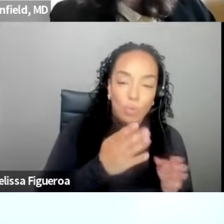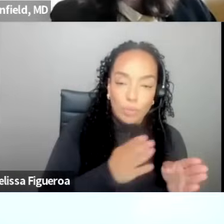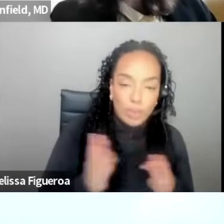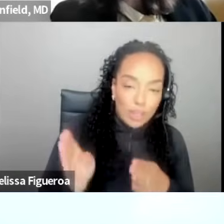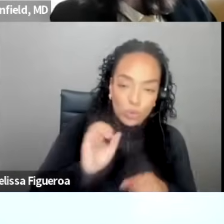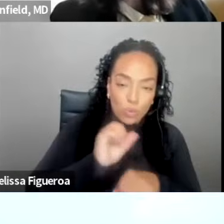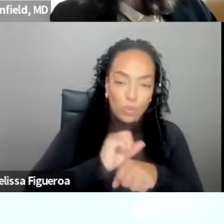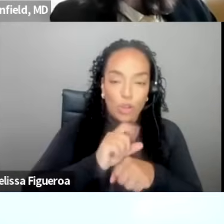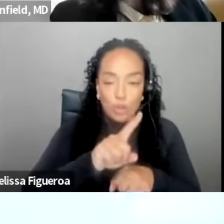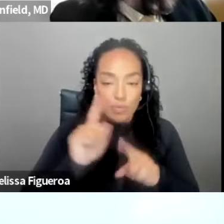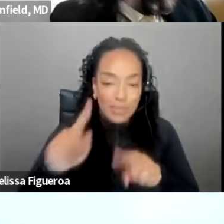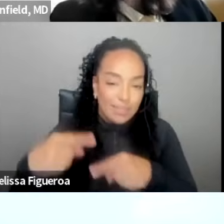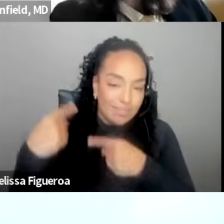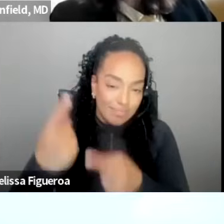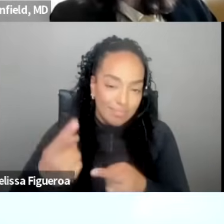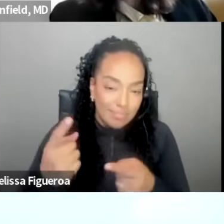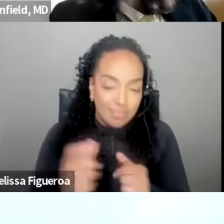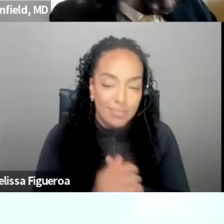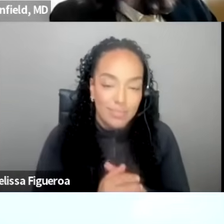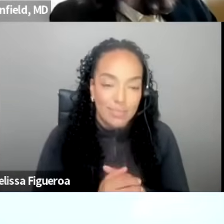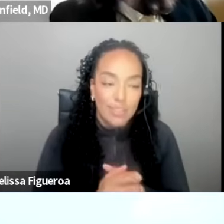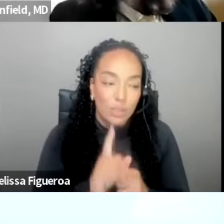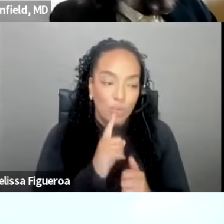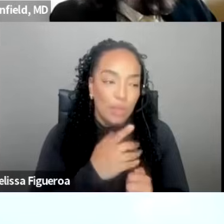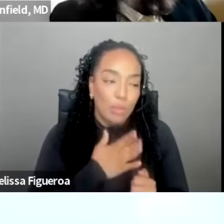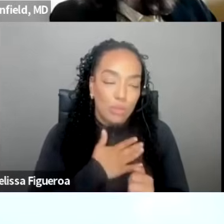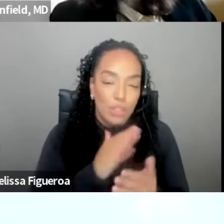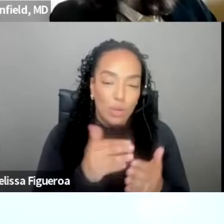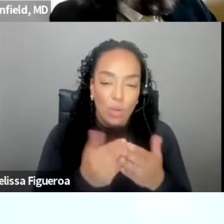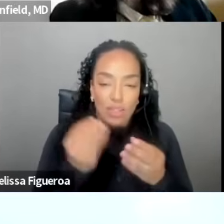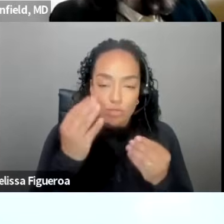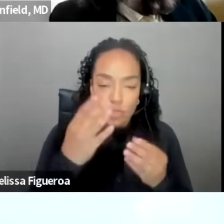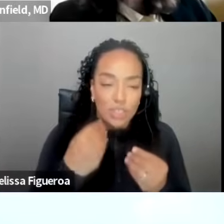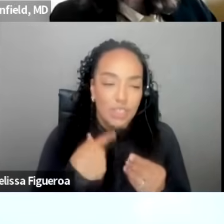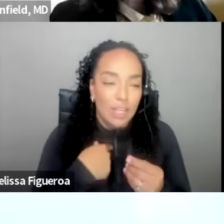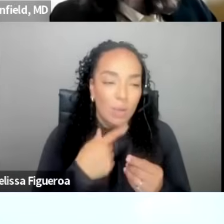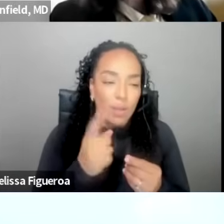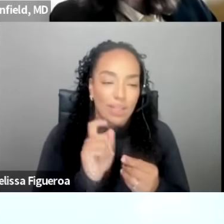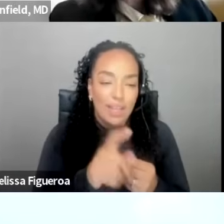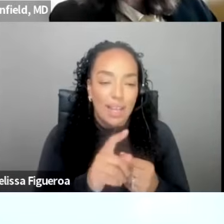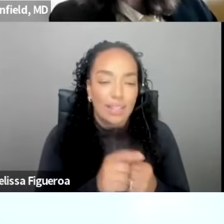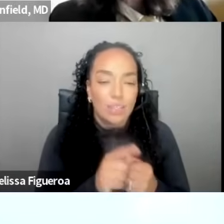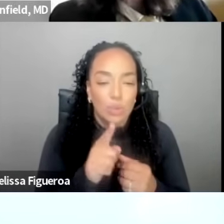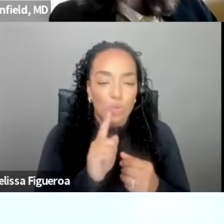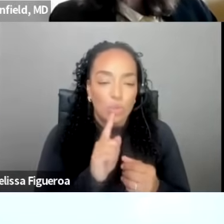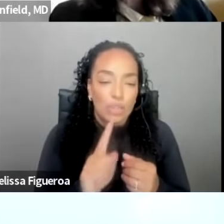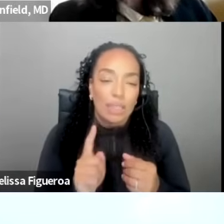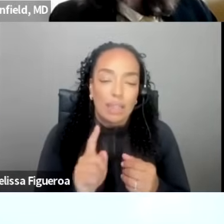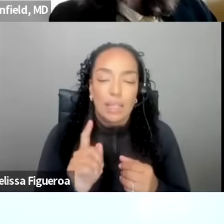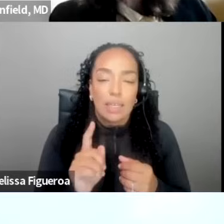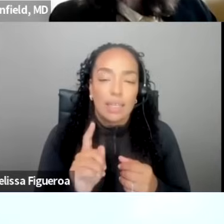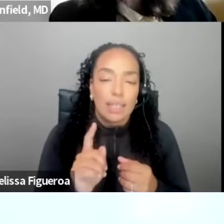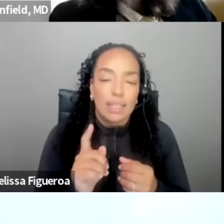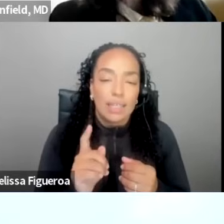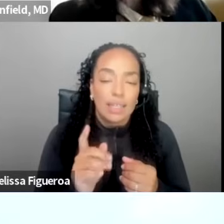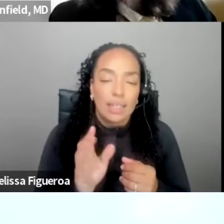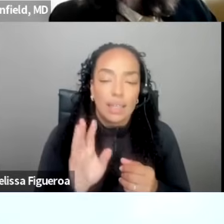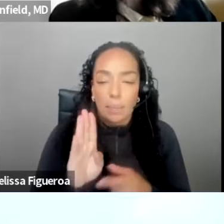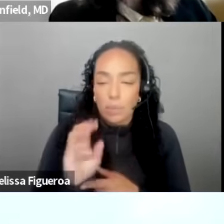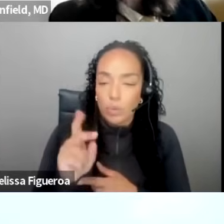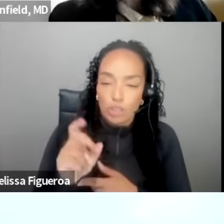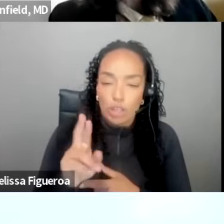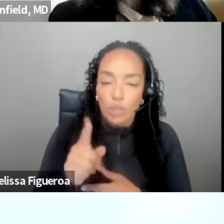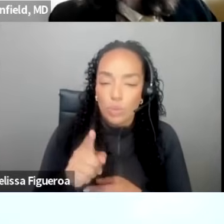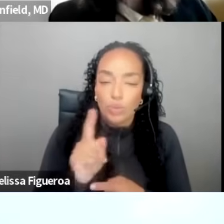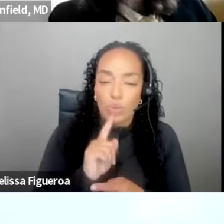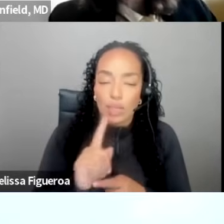Really appreciate the information shared. And Dr. Boucher, I wanted to ask, you described very nicely the 3 phases of potential vaccine